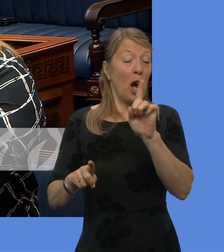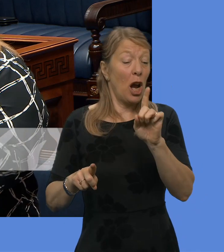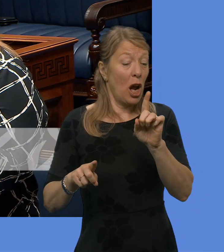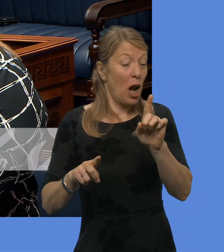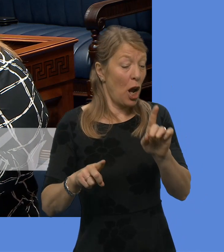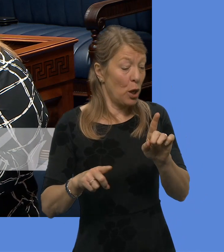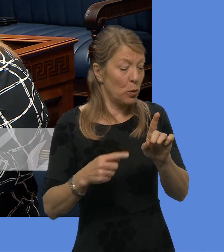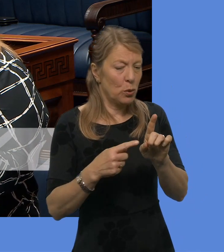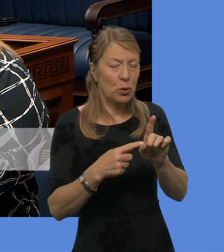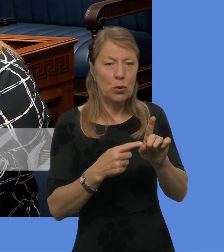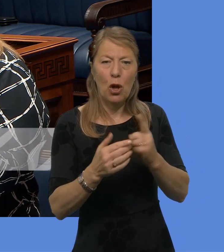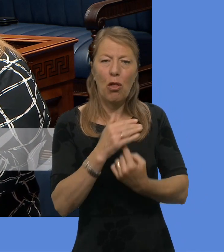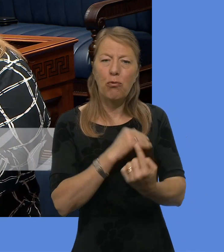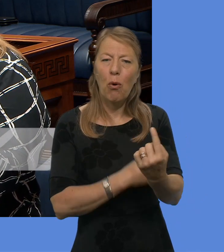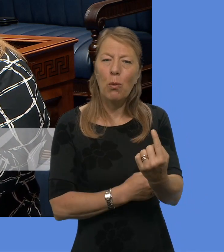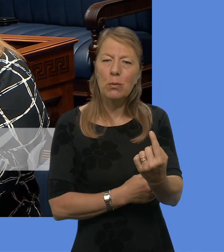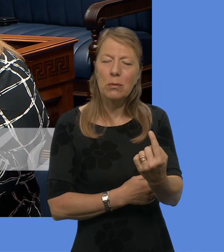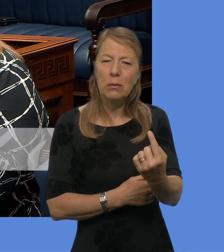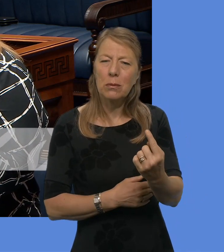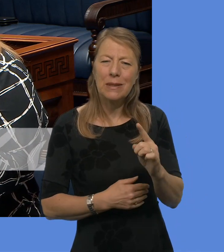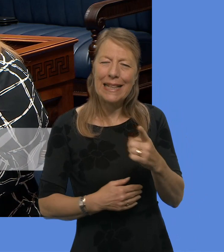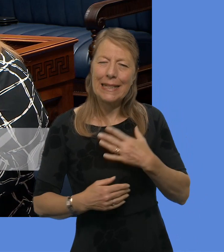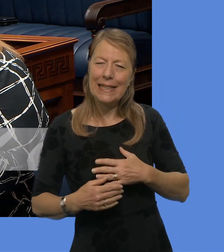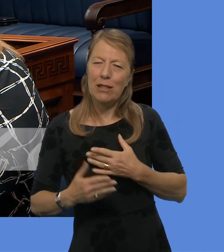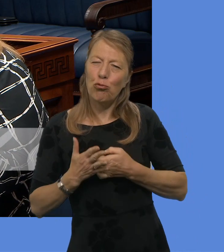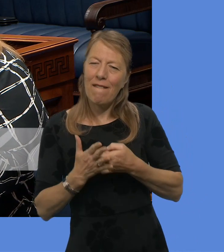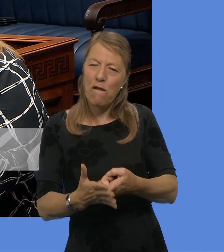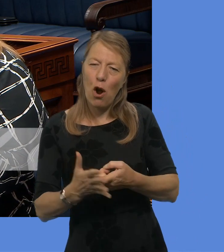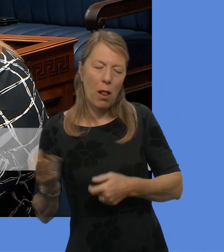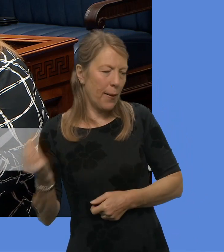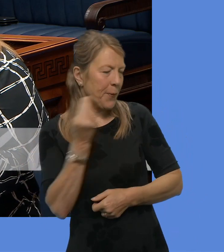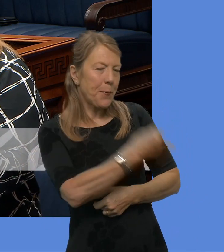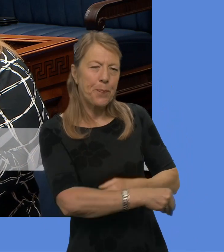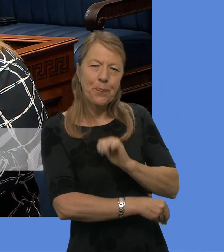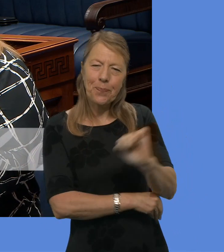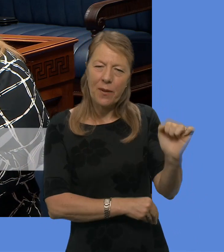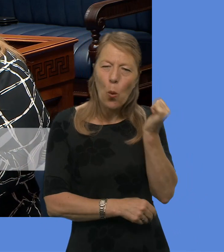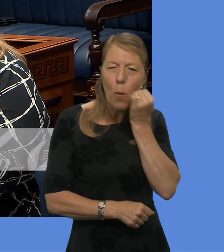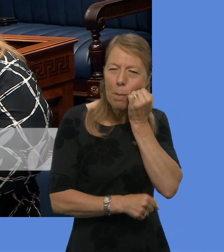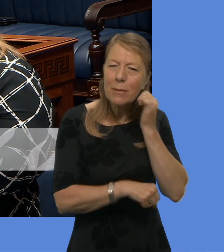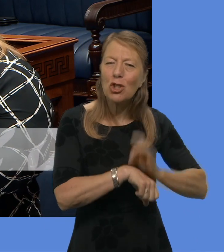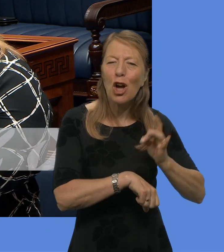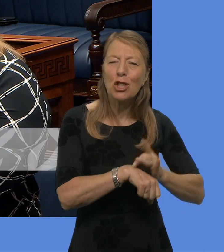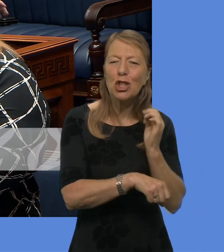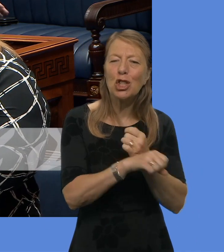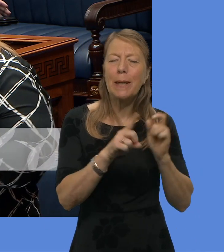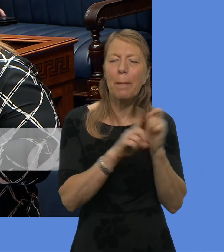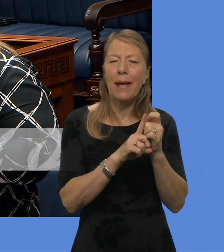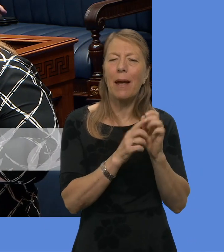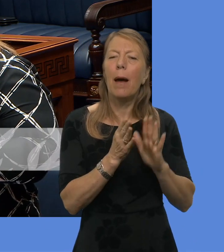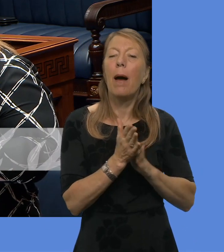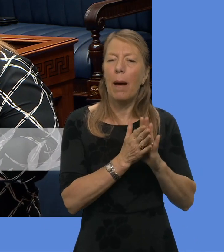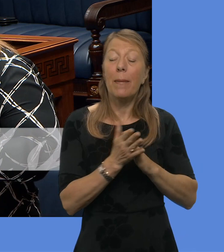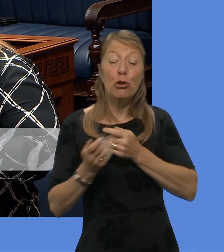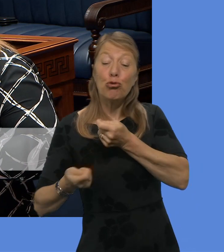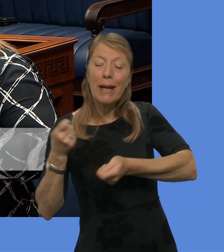them to get a referral to a GP so that they can get continuity of treatment. But it is more difficult in the case of bail